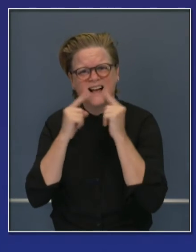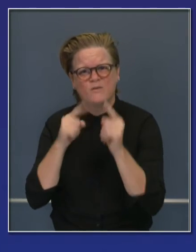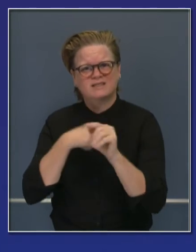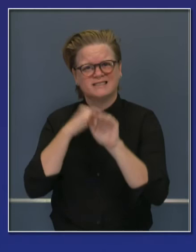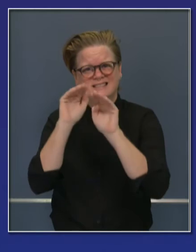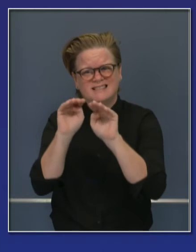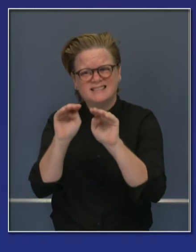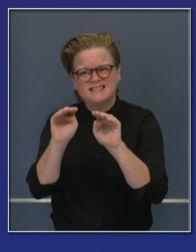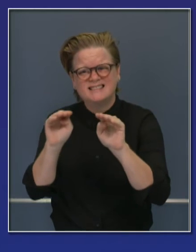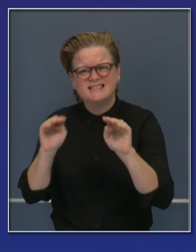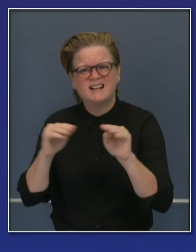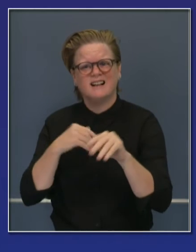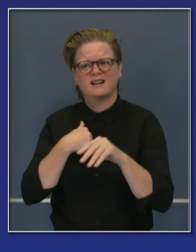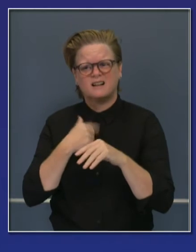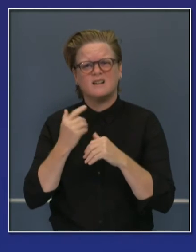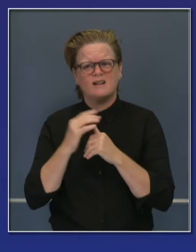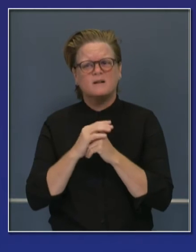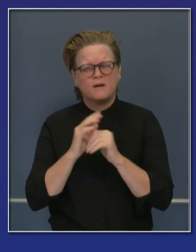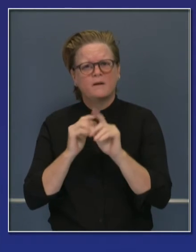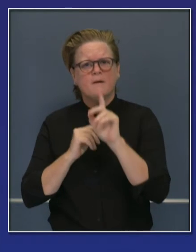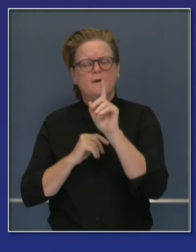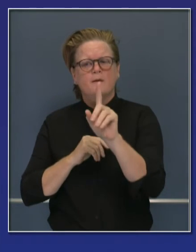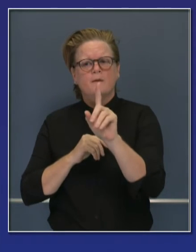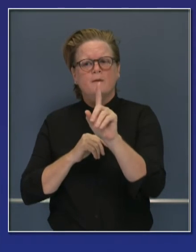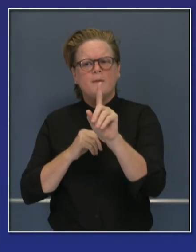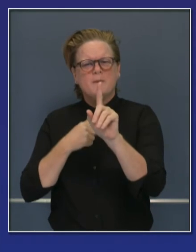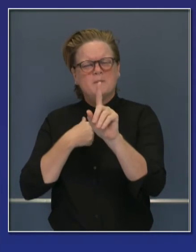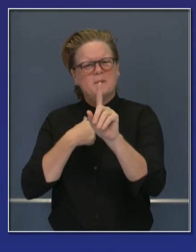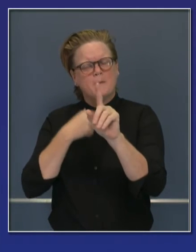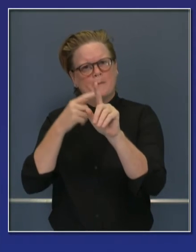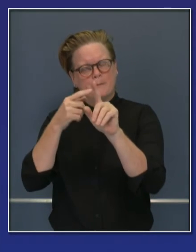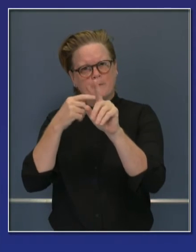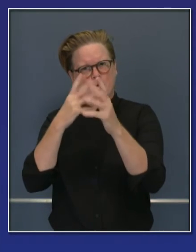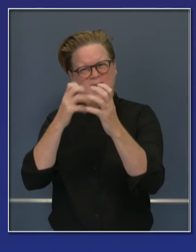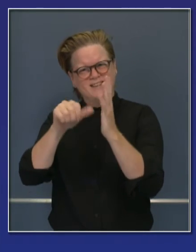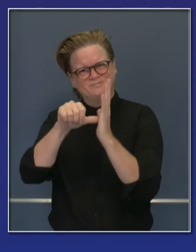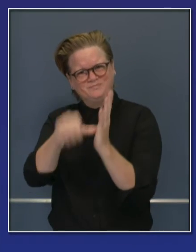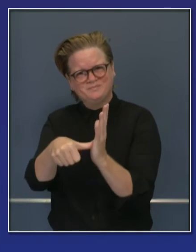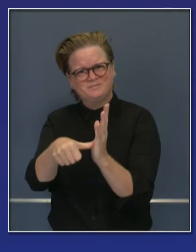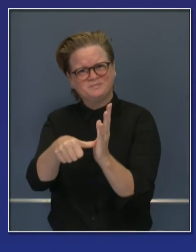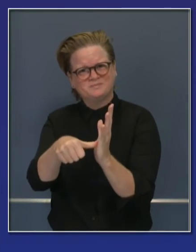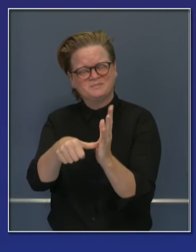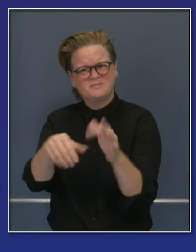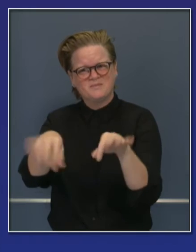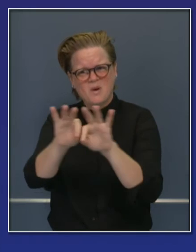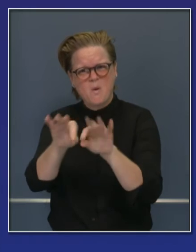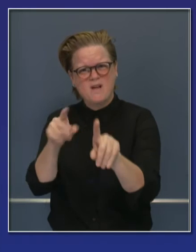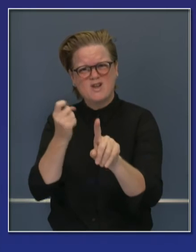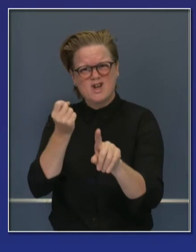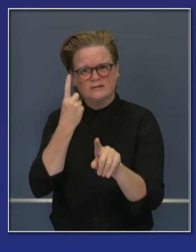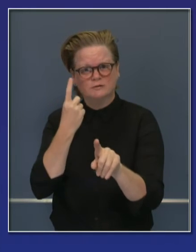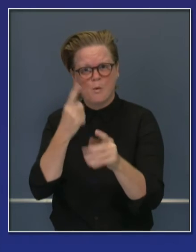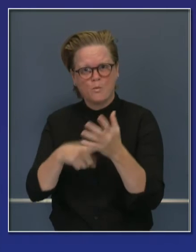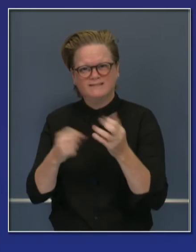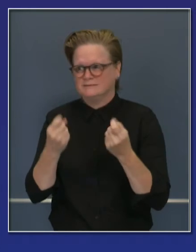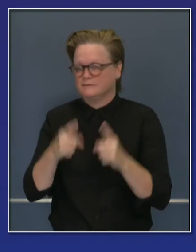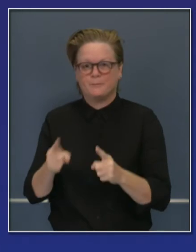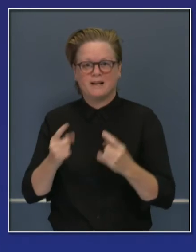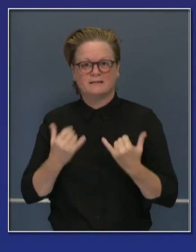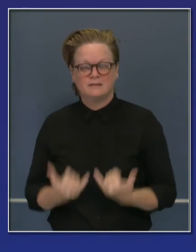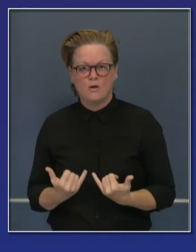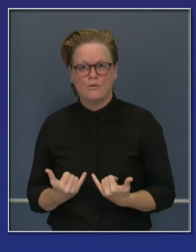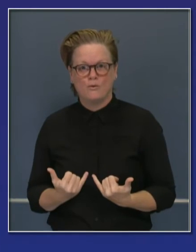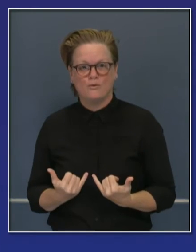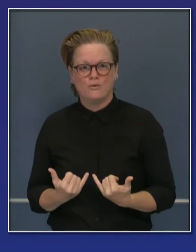But first, I just want to extend, as we do, an understanding of where we are at this exact moment, not just as it relates